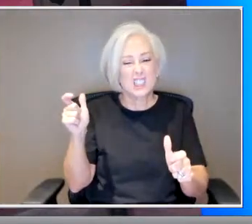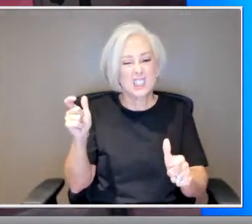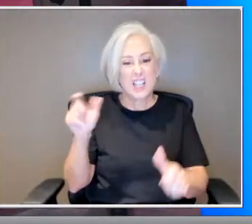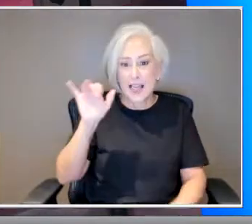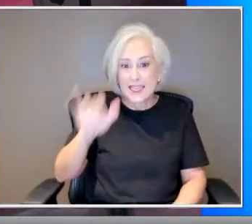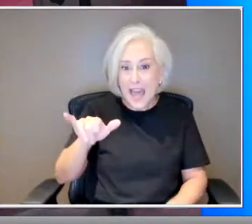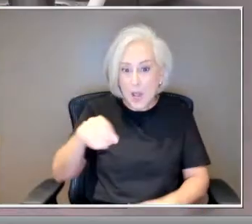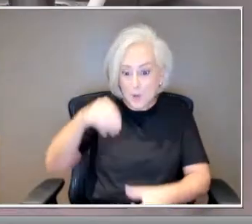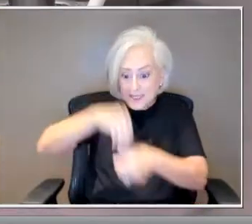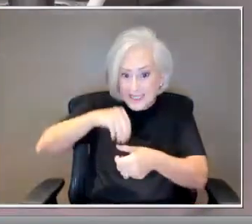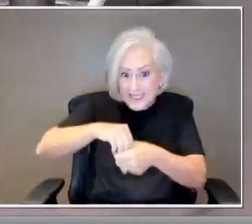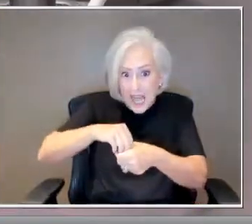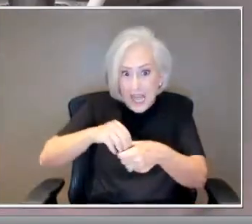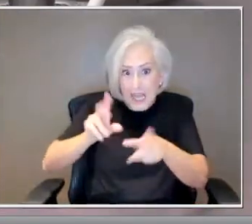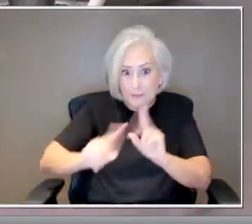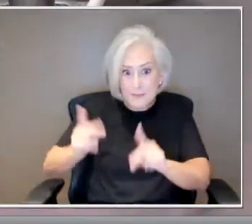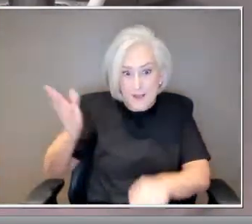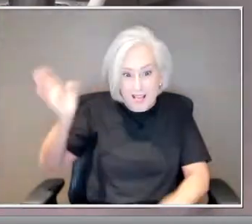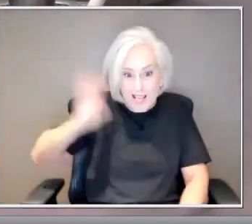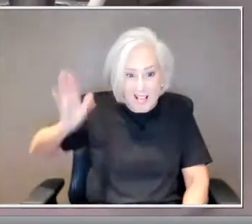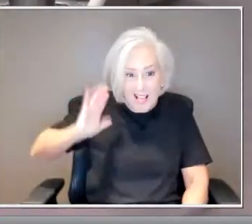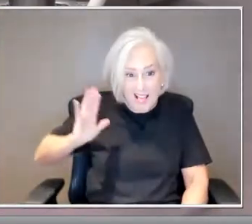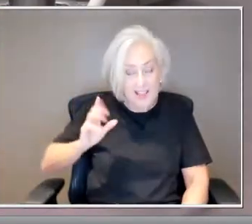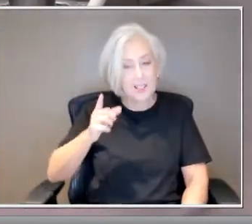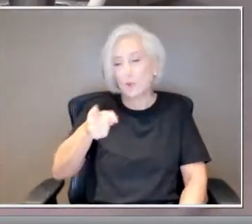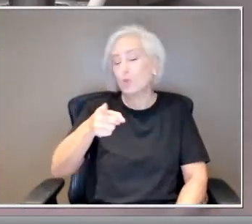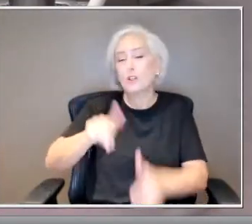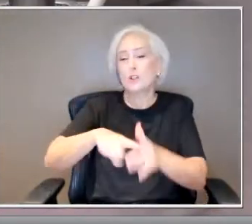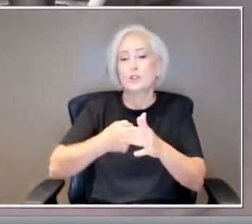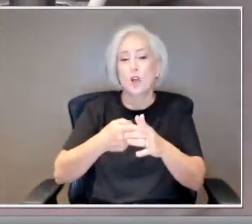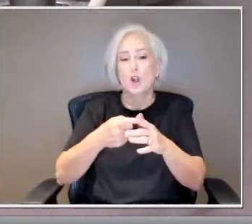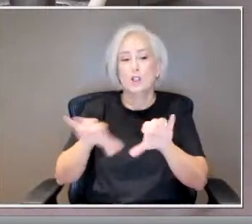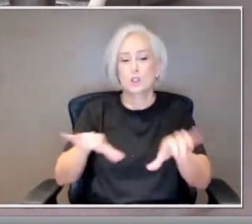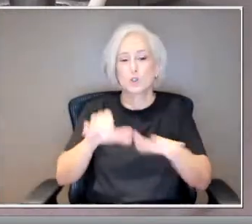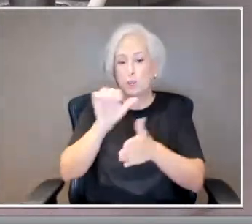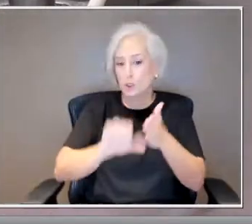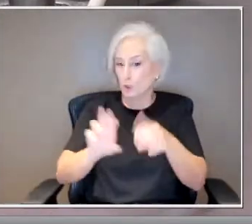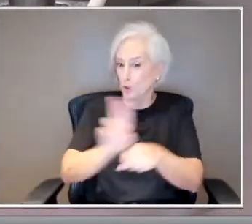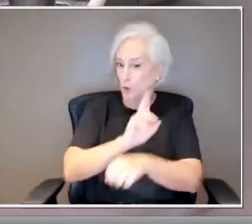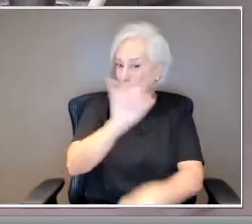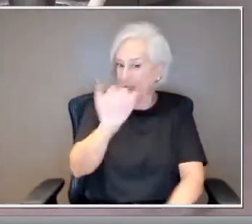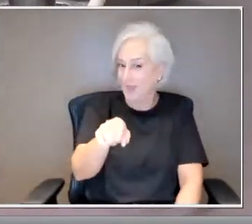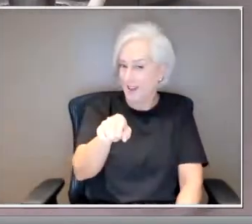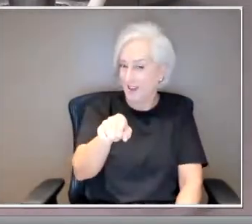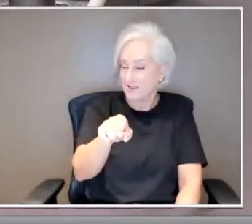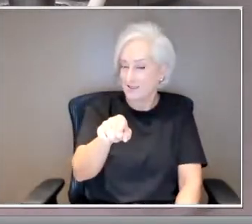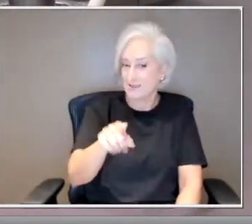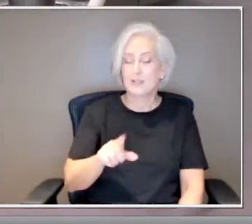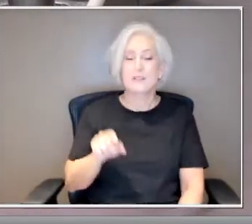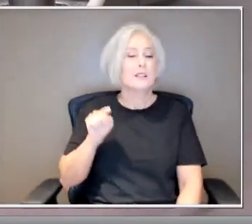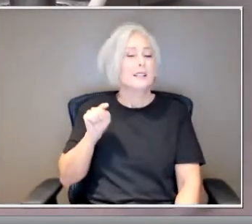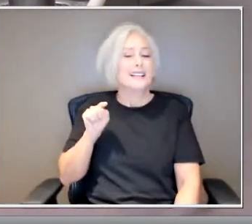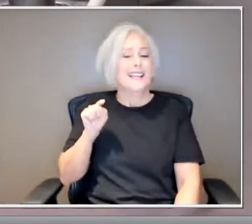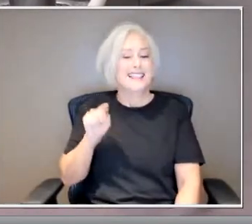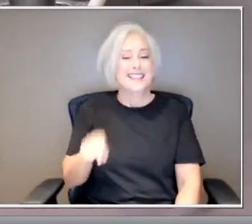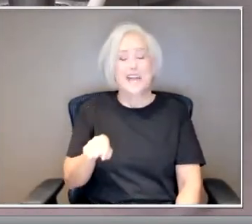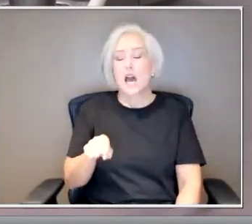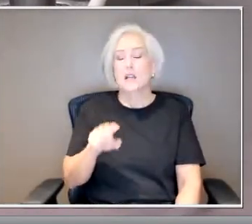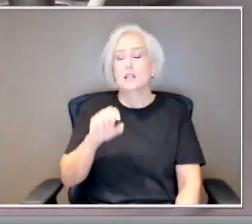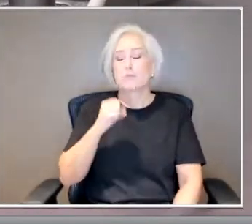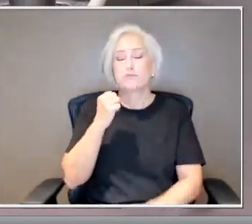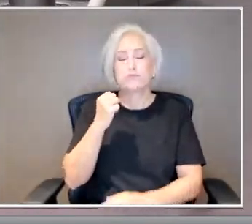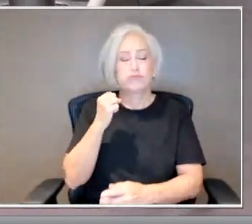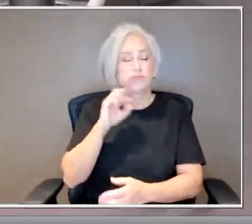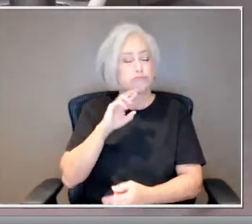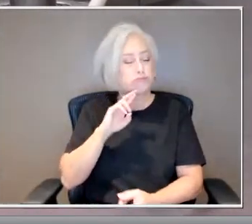people when you first. Correct. Did you first start doing surgeries using that? This was a revolutionary pump. We have a very interesting sort of selective